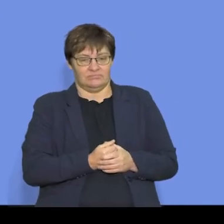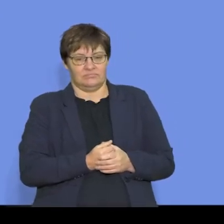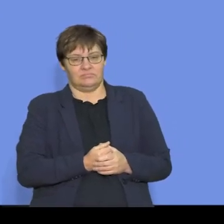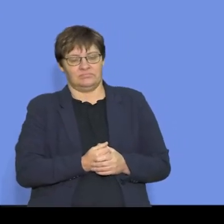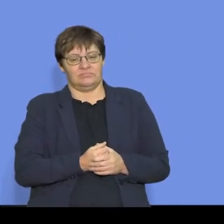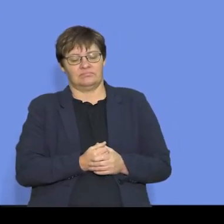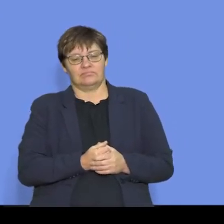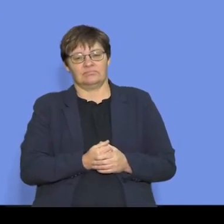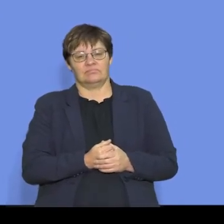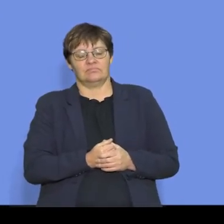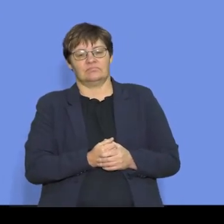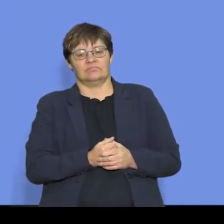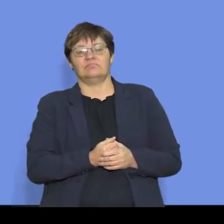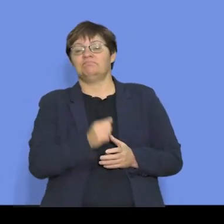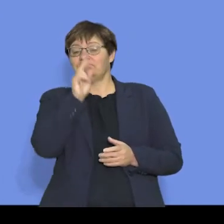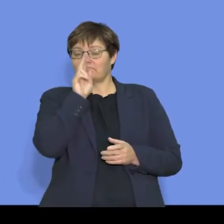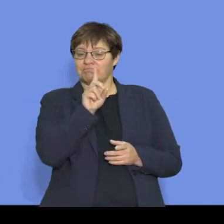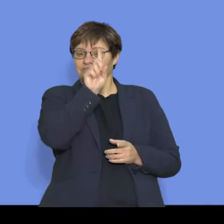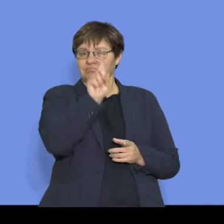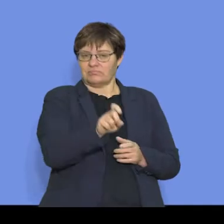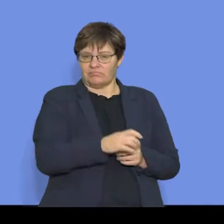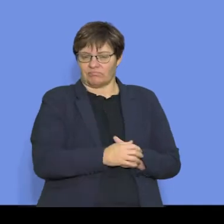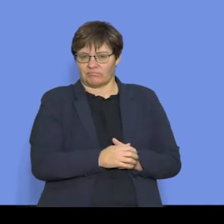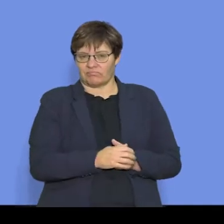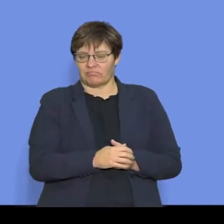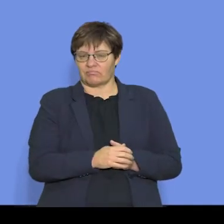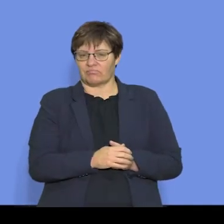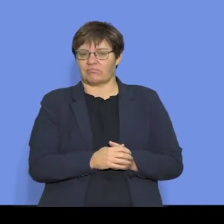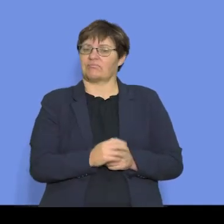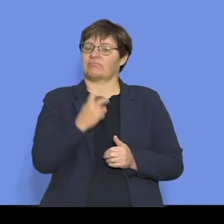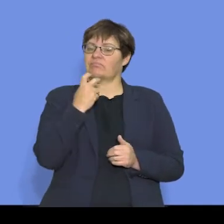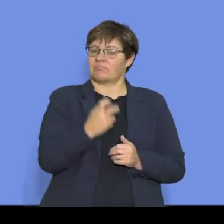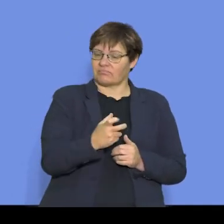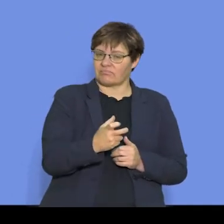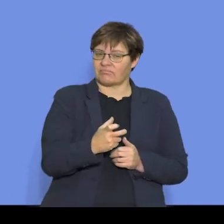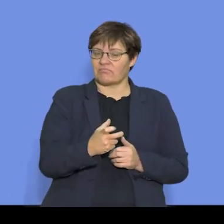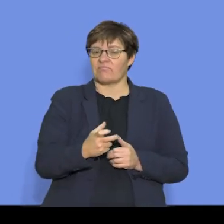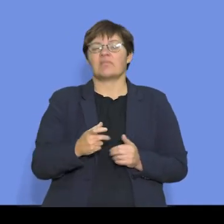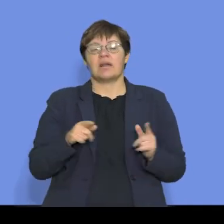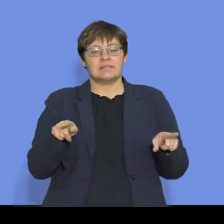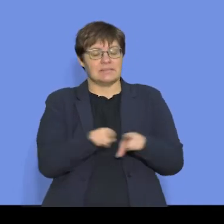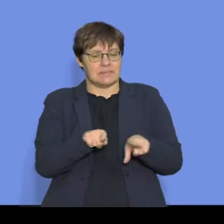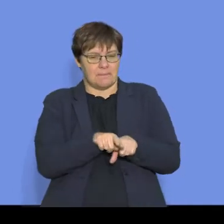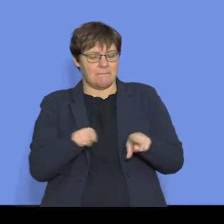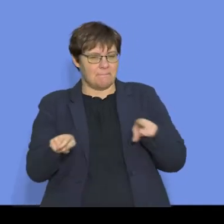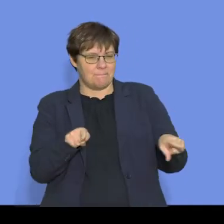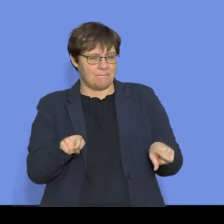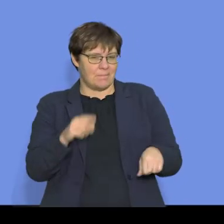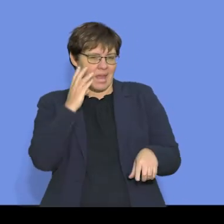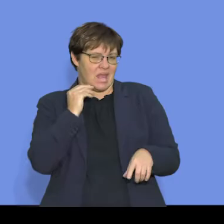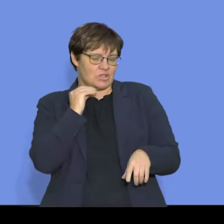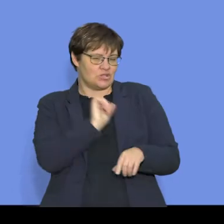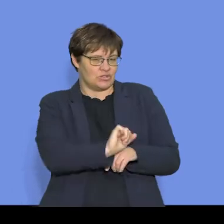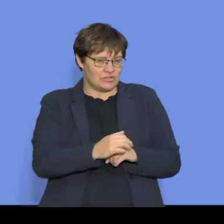Let's have a look at the questions. Which layers of rock are probably the same age?